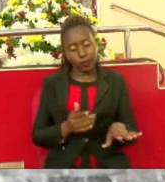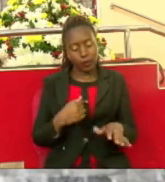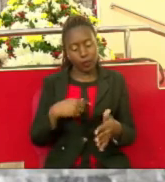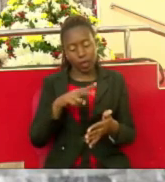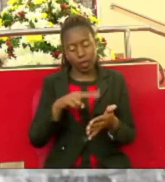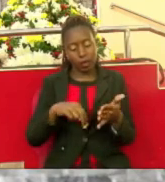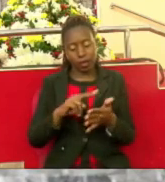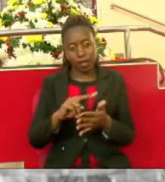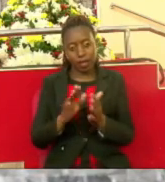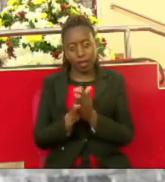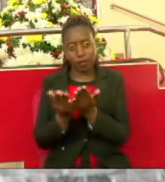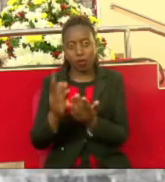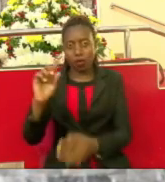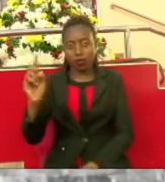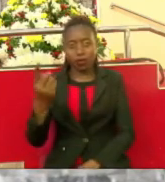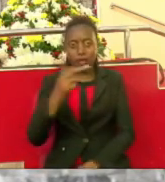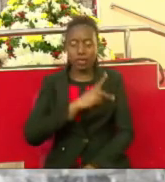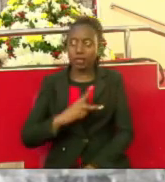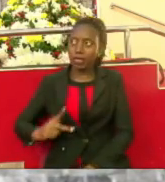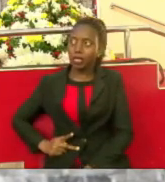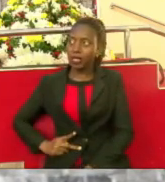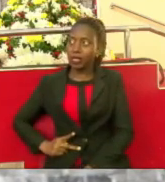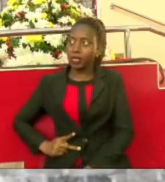Kings 2, 1 to 4.